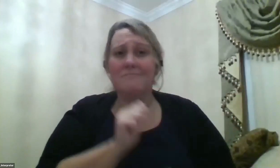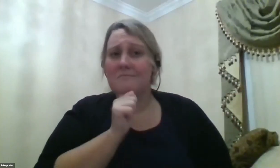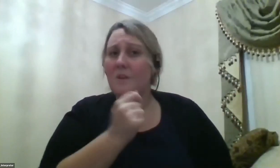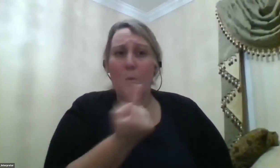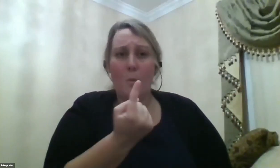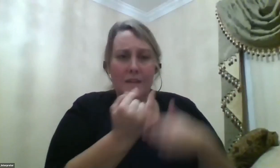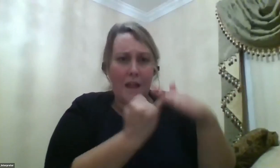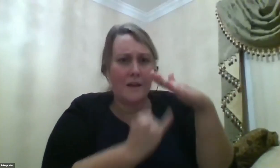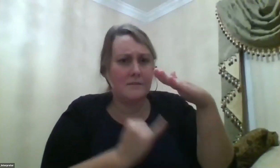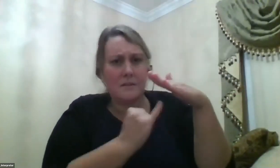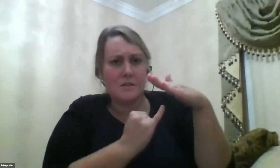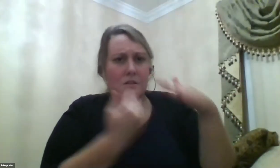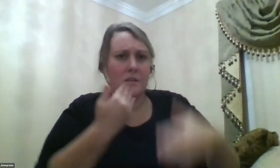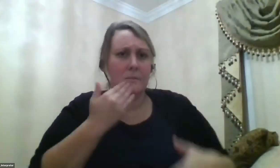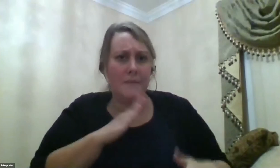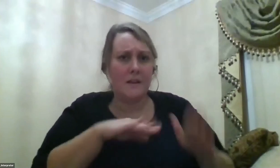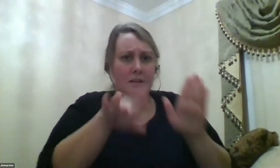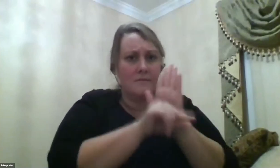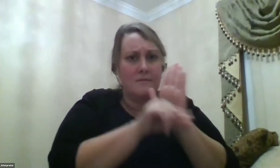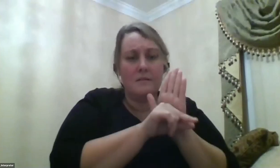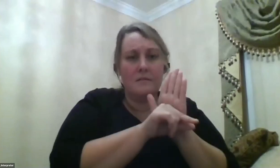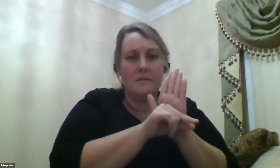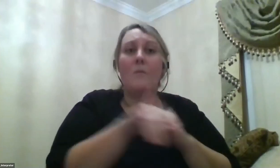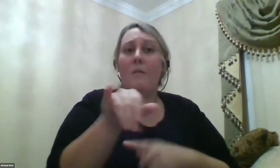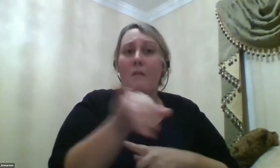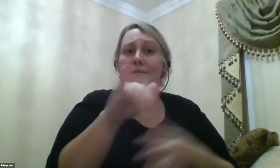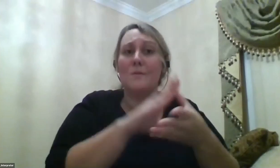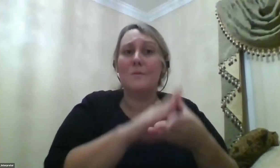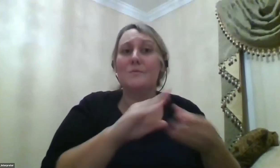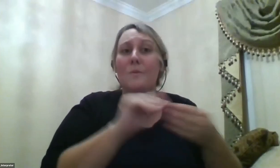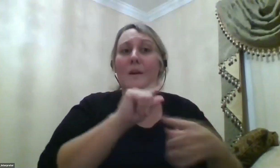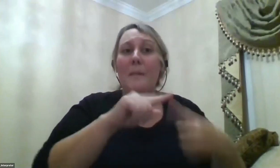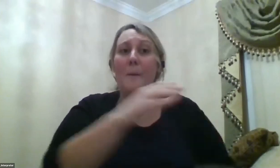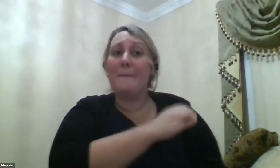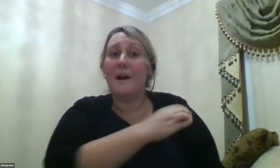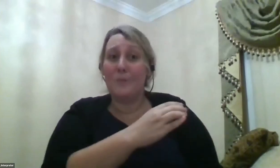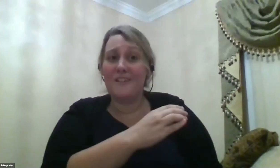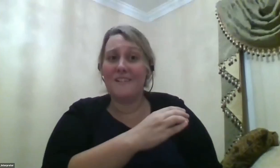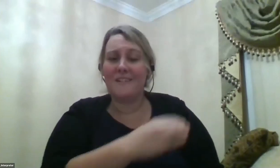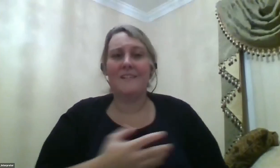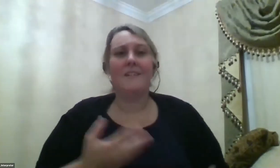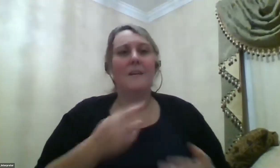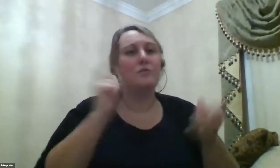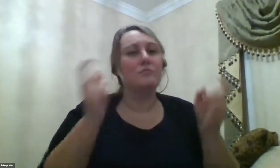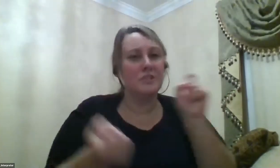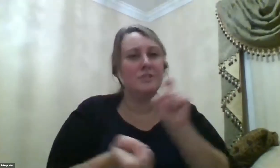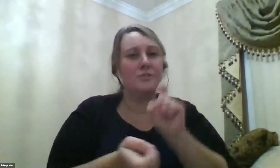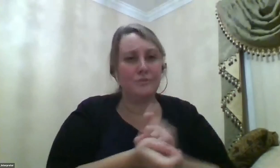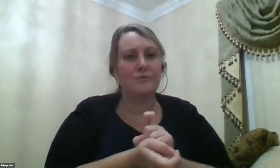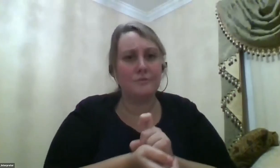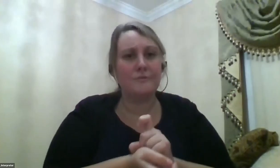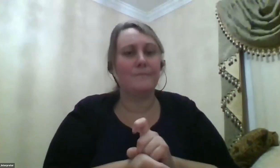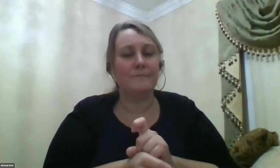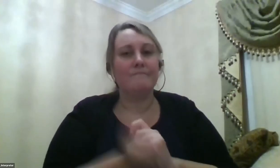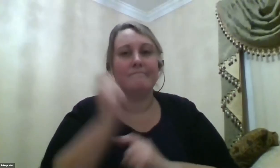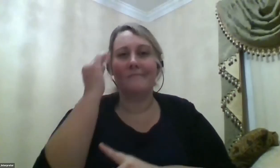before. And I mean, I was thinking that when I was in, um, Penn Station the other day, like looking around New York City, it feels kind of